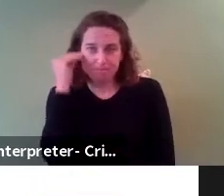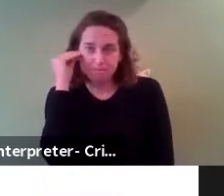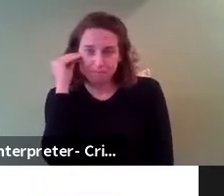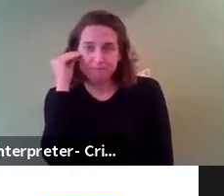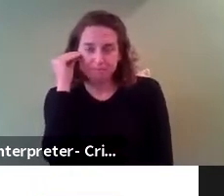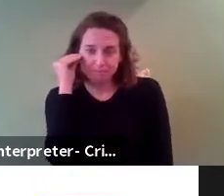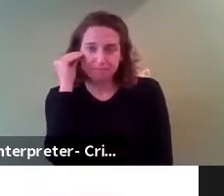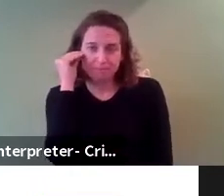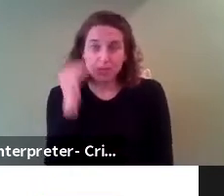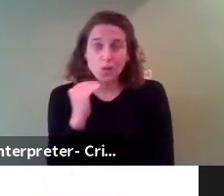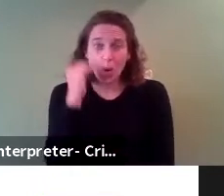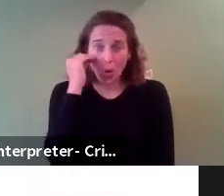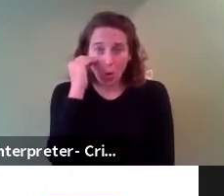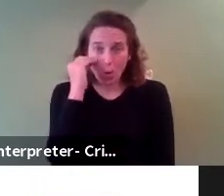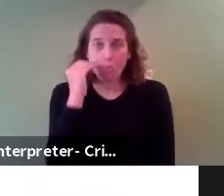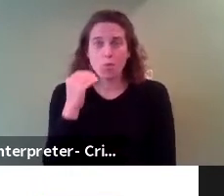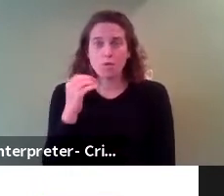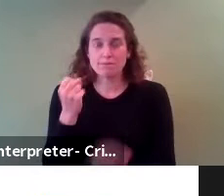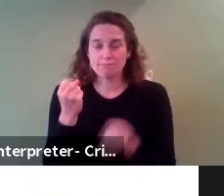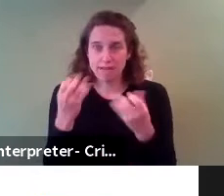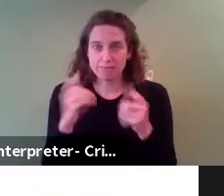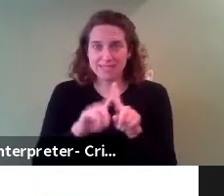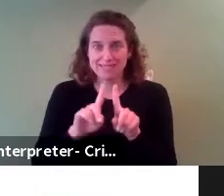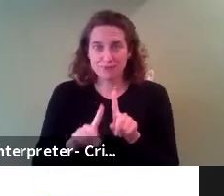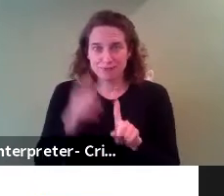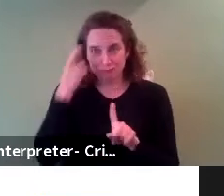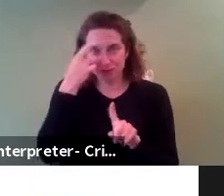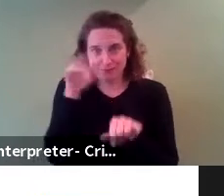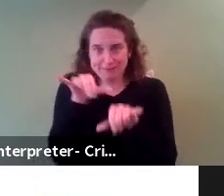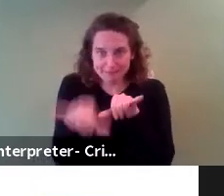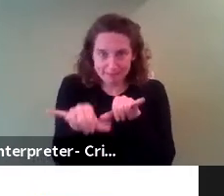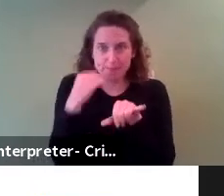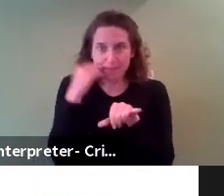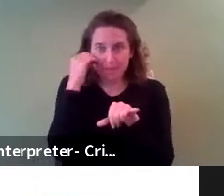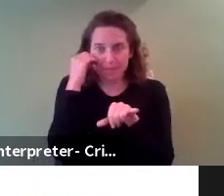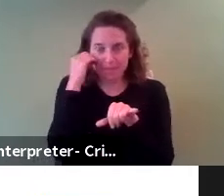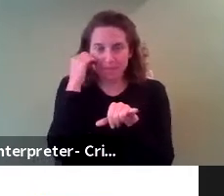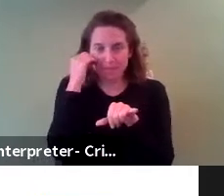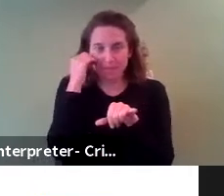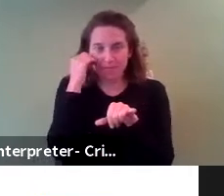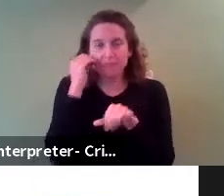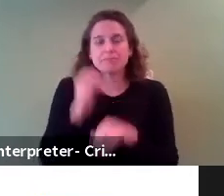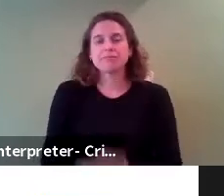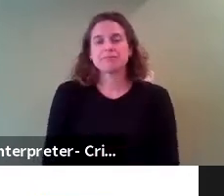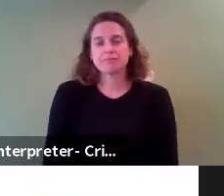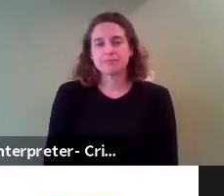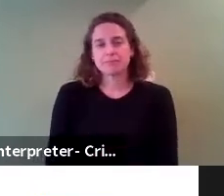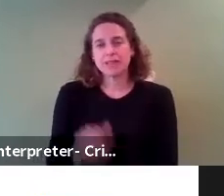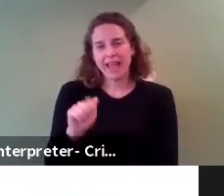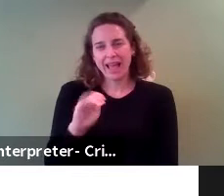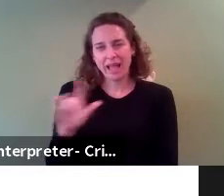things. But the schools were shutting down, and that was around the 3rd of April is the peak of that happening.